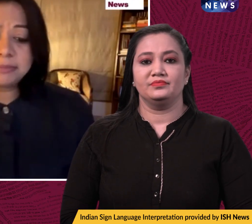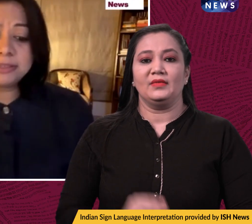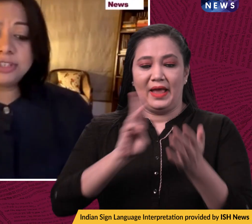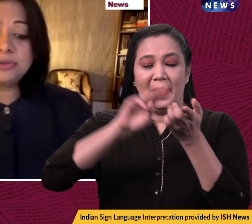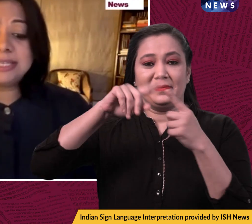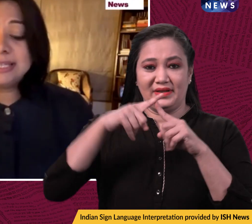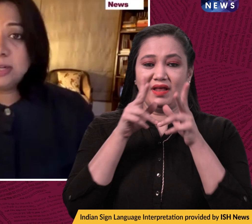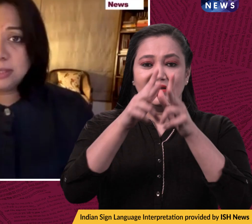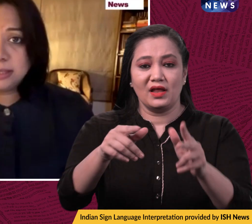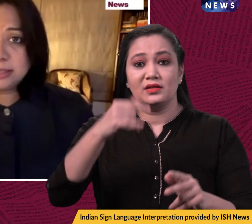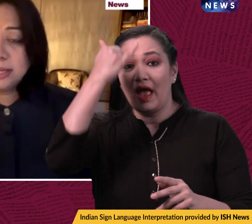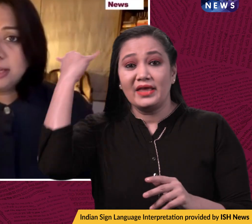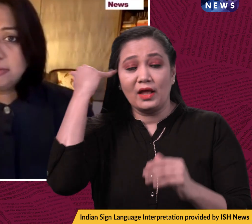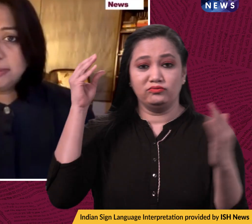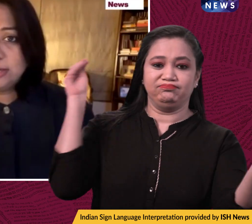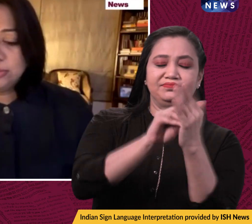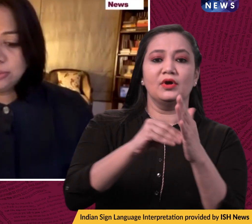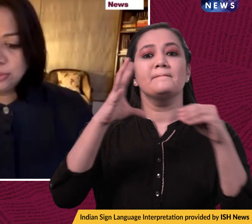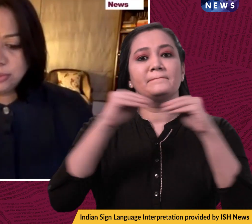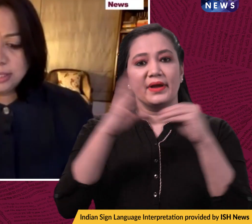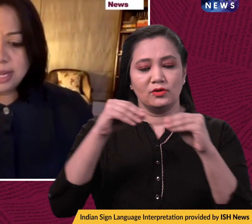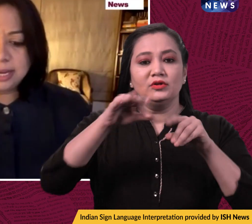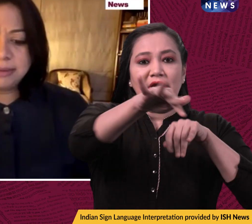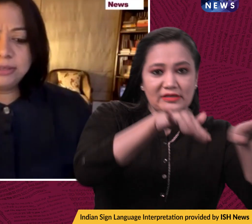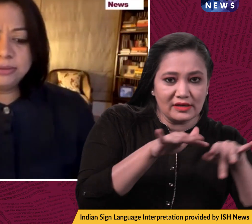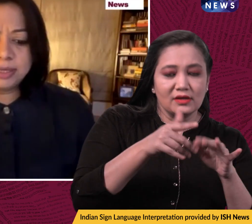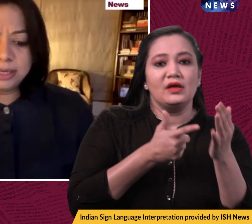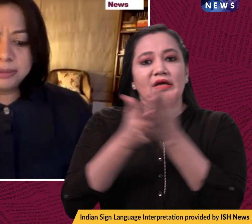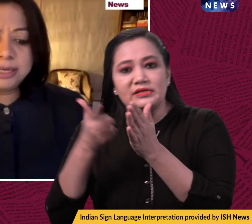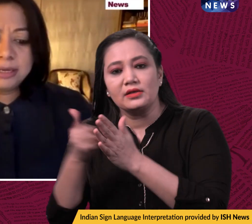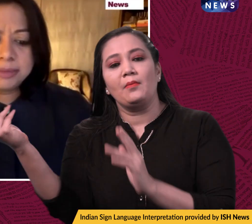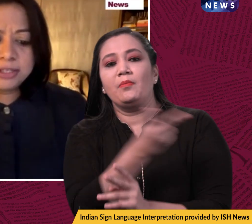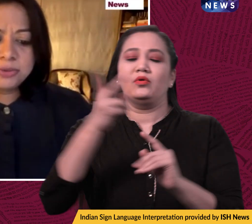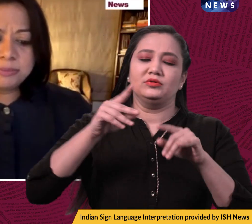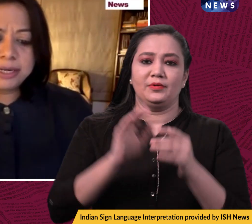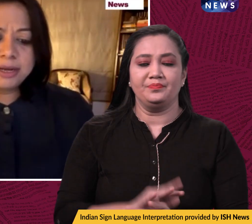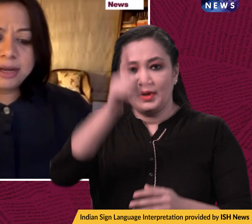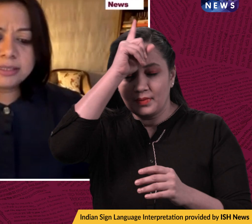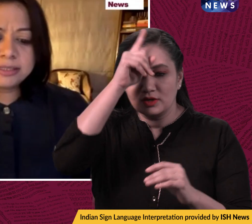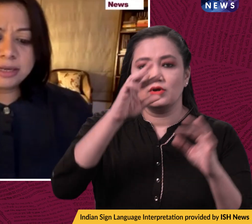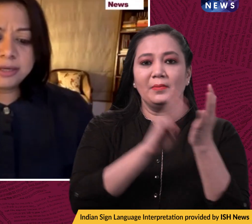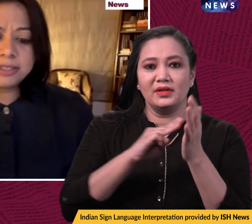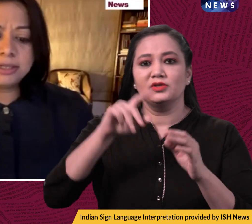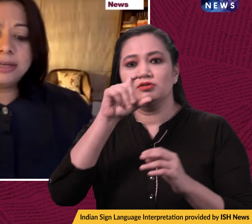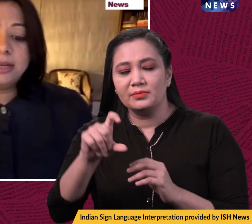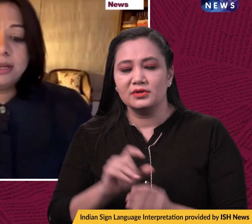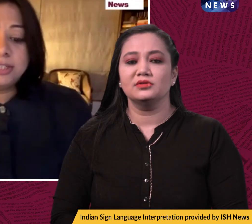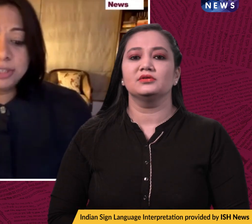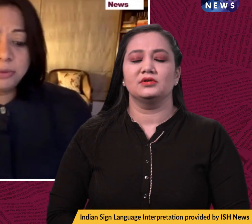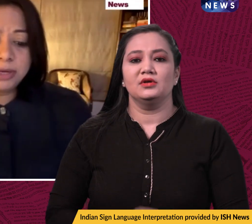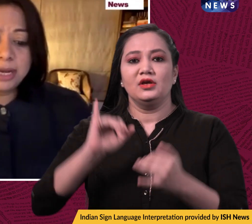Met Department has issued a yellow alert for Bengaluru rural and Bengaluru urban, Mysore, Mandya, Hassan,